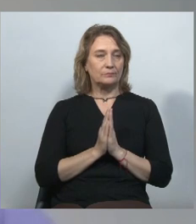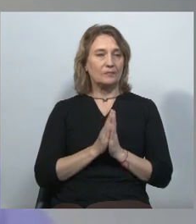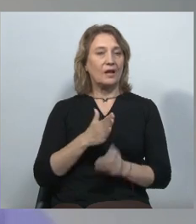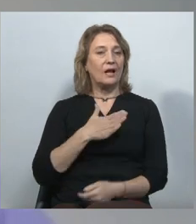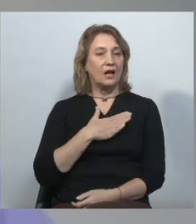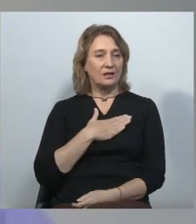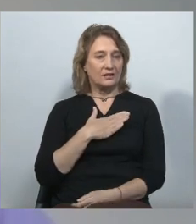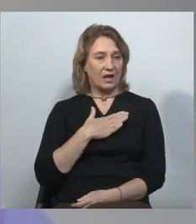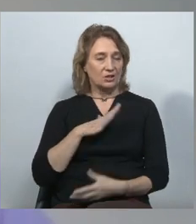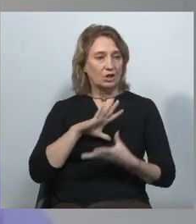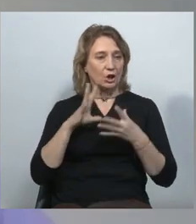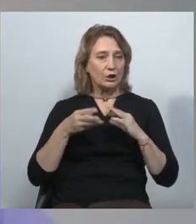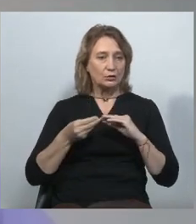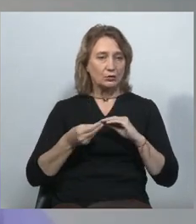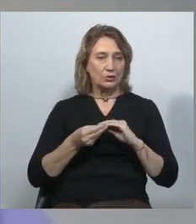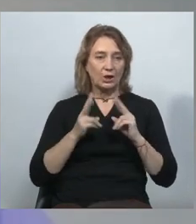please.